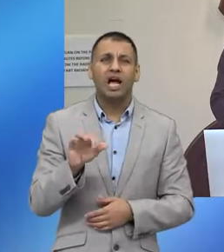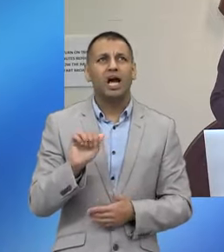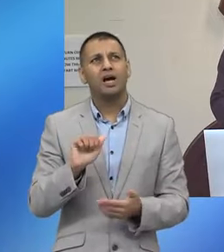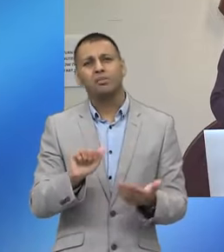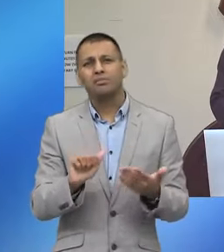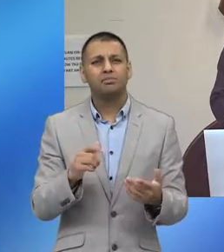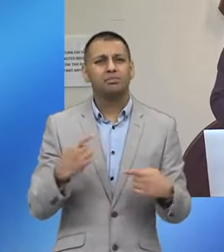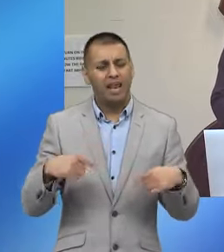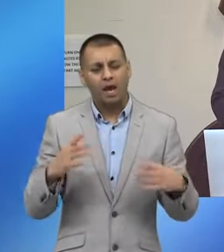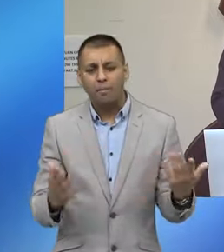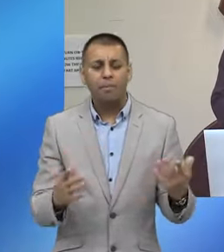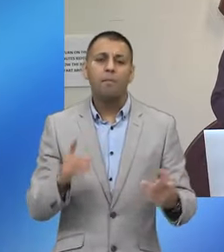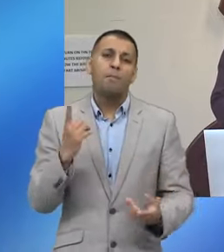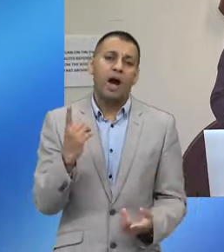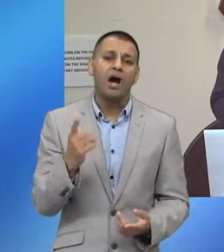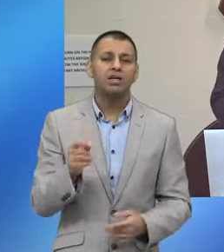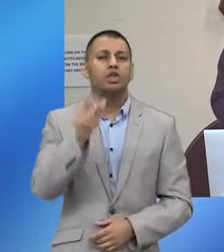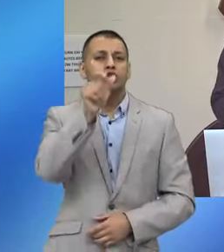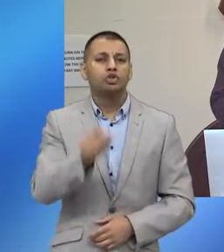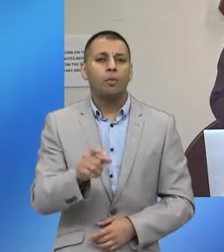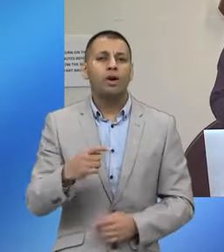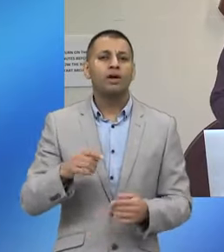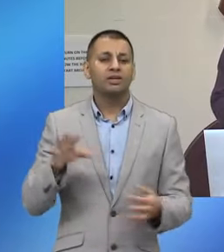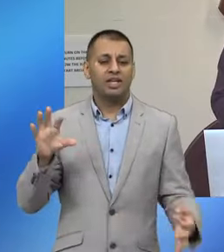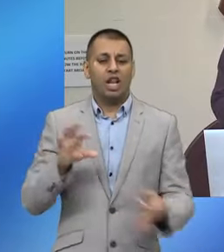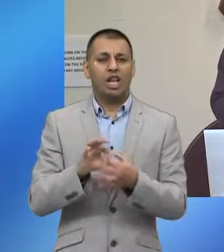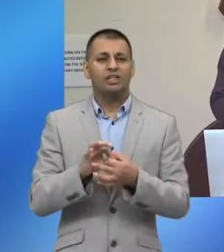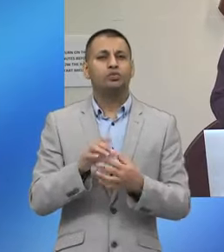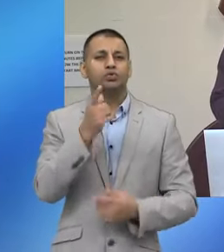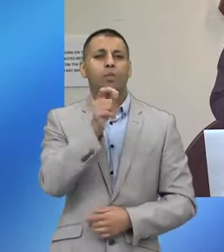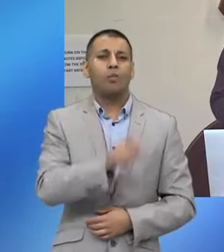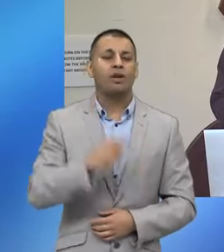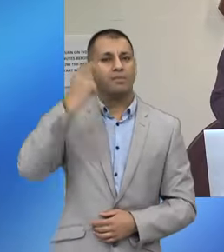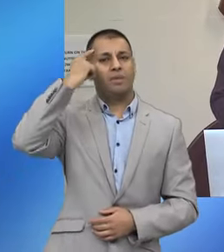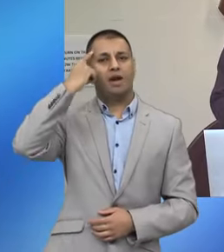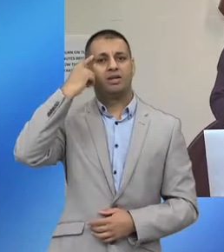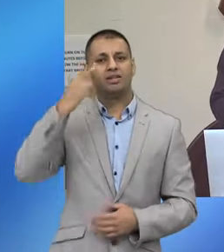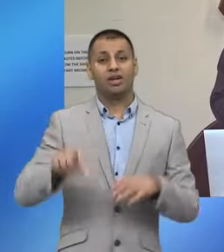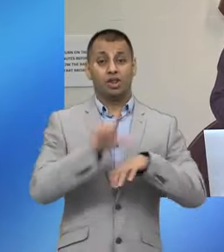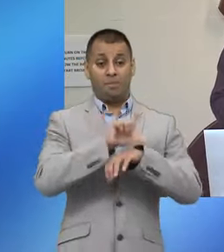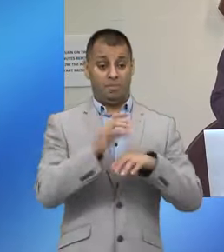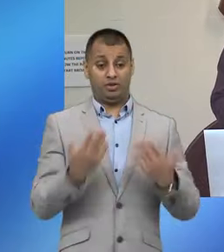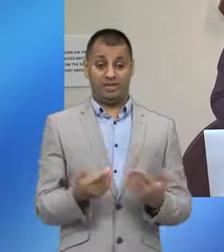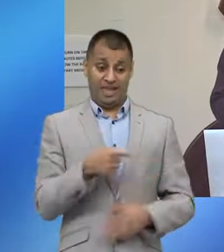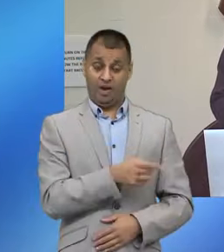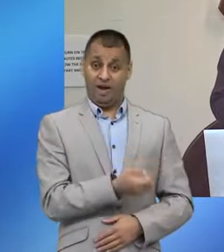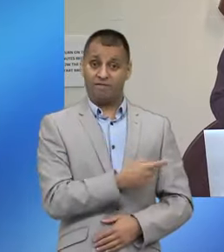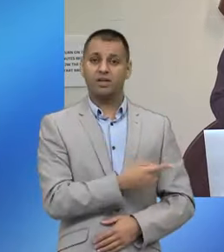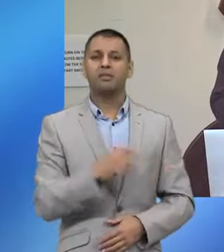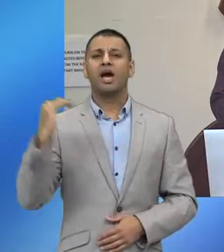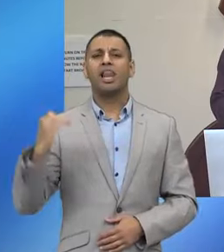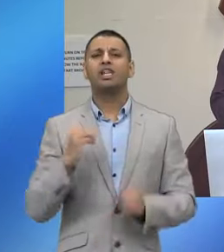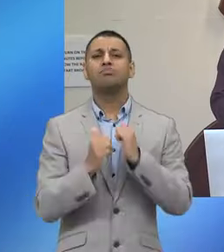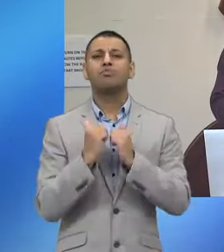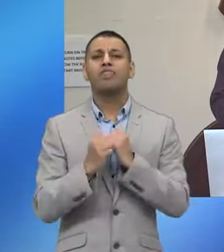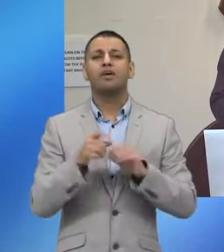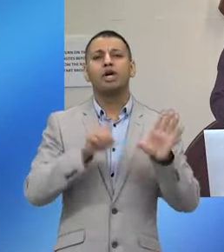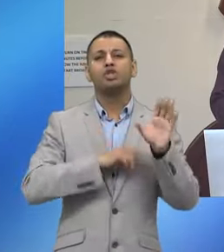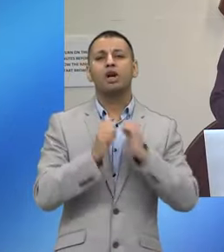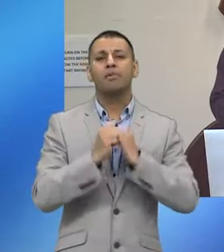or Alan, but it has someone in my mind in our masjid right now, and he's my little brother, my young brother, Abdul